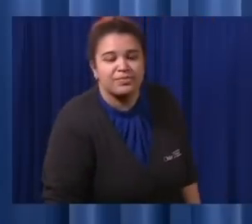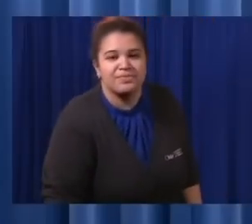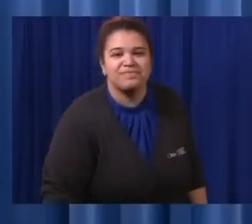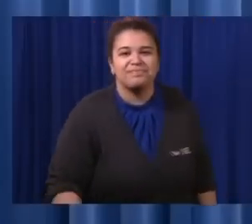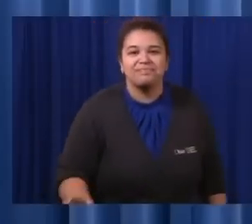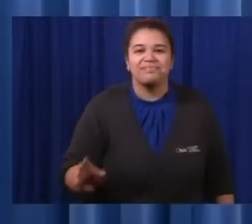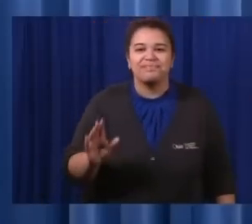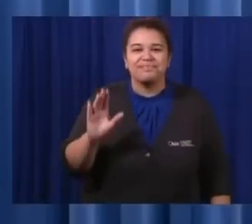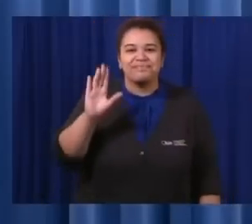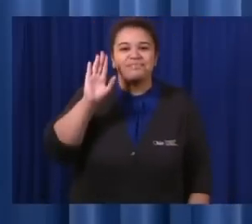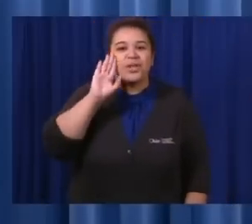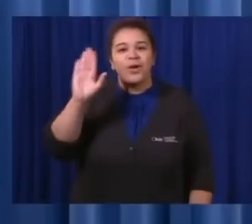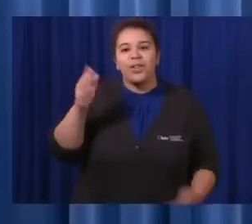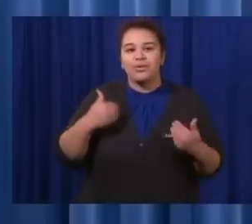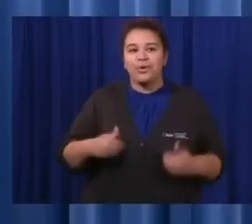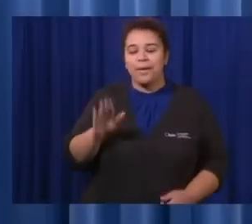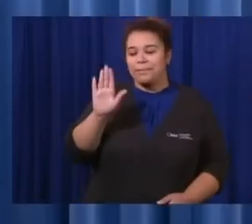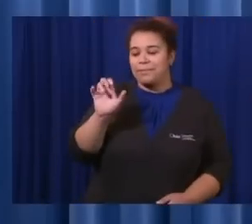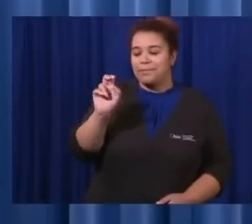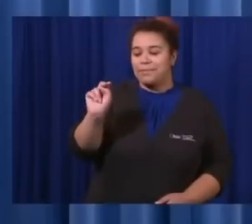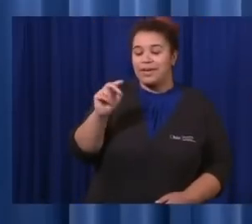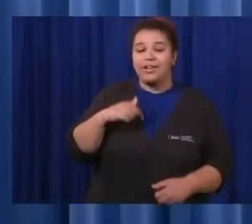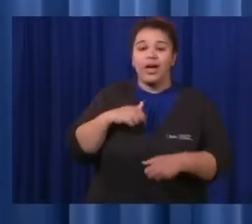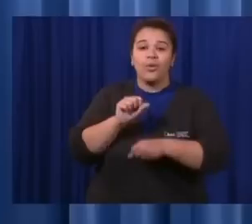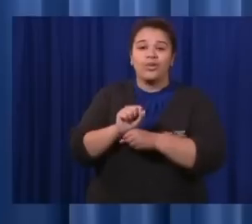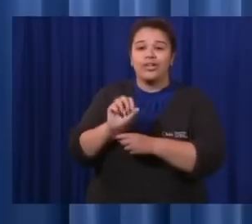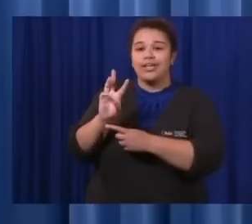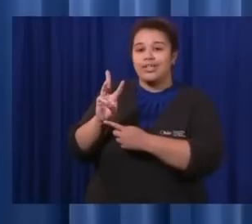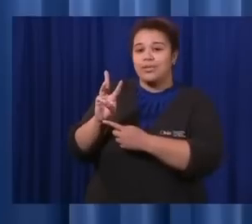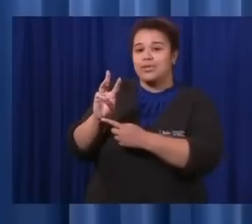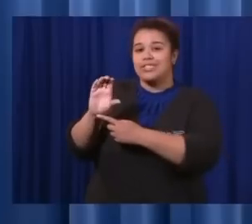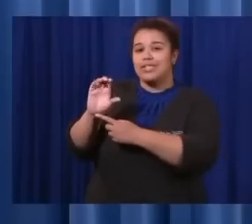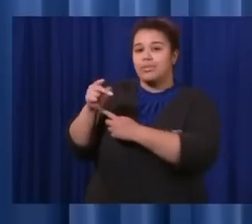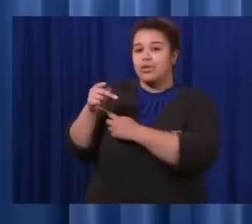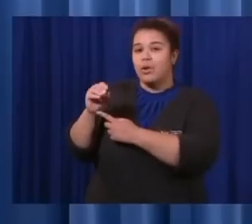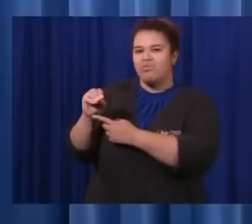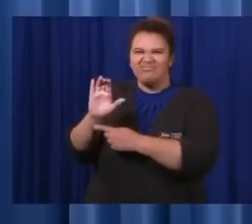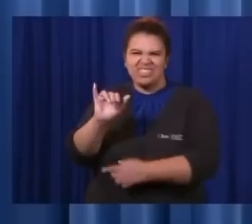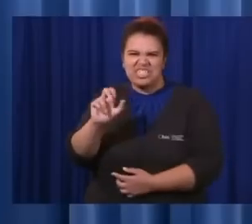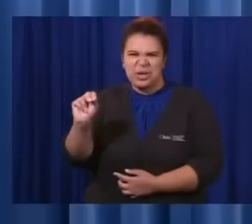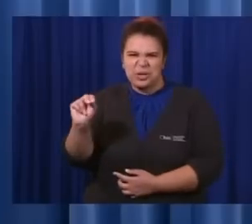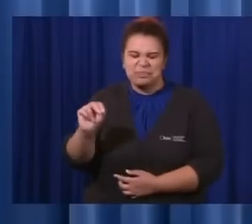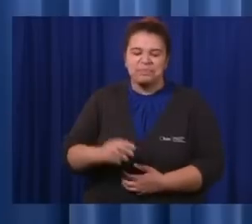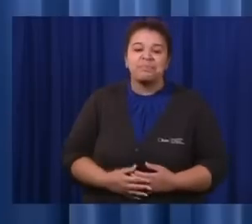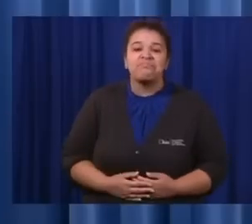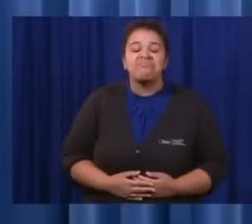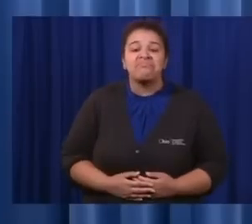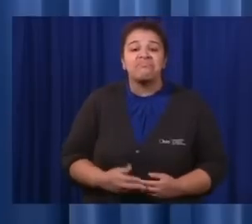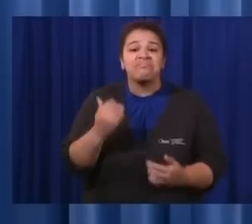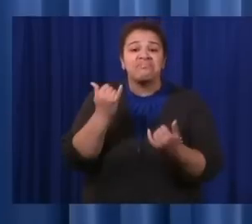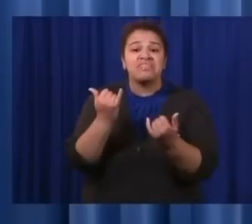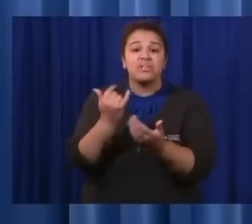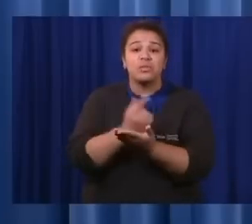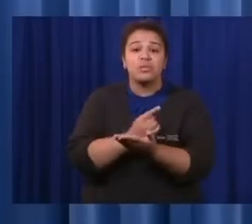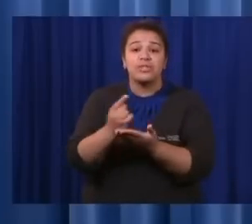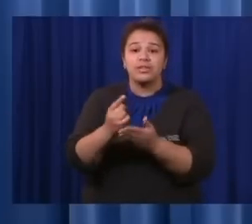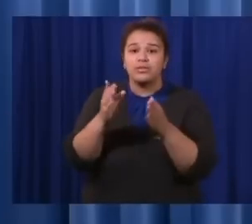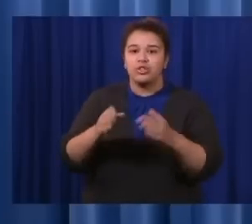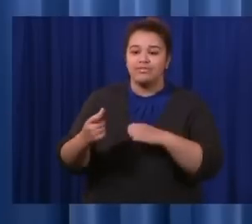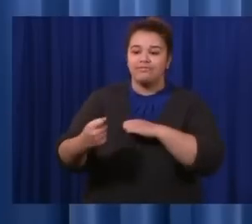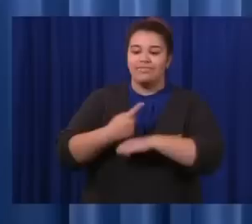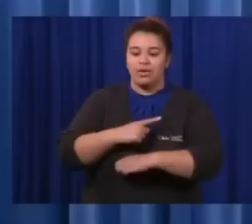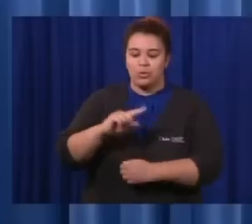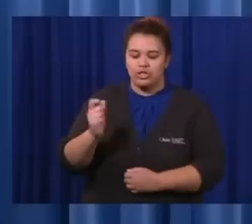Hello, Governor DeWine. Ben Schwartz with WCPO in Cincinnati. We got a question sent in this week from a man